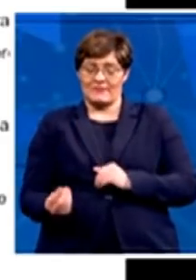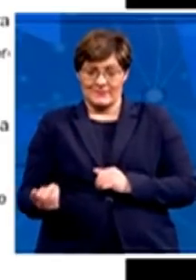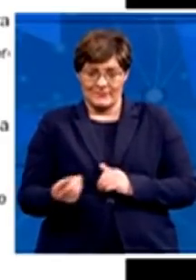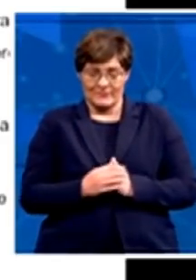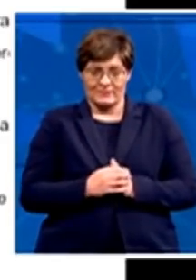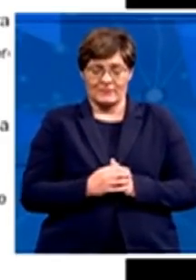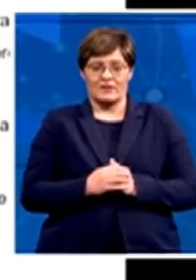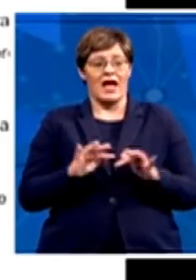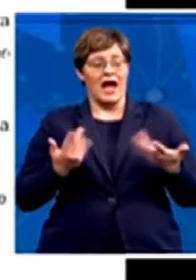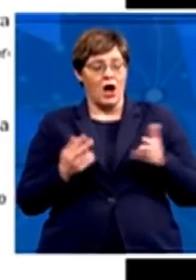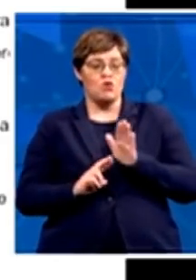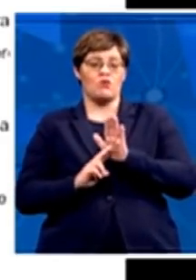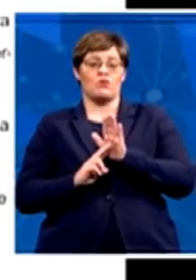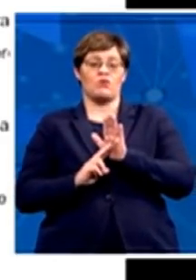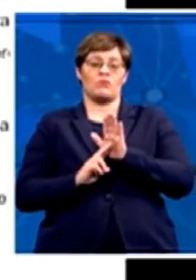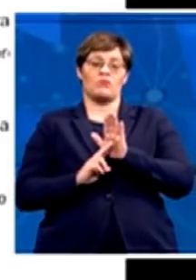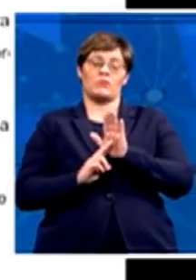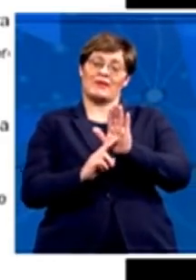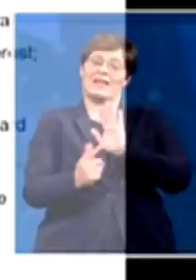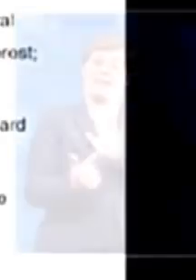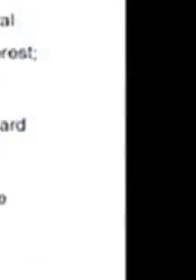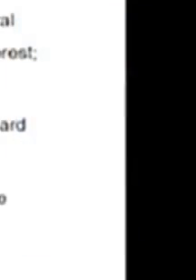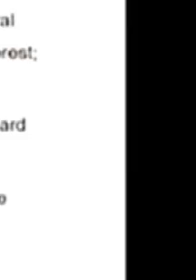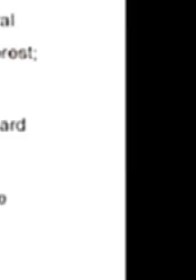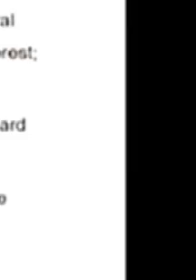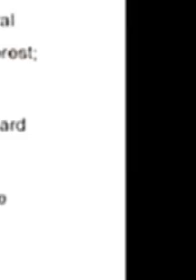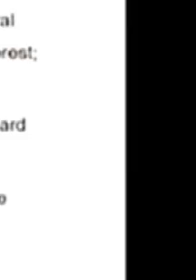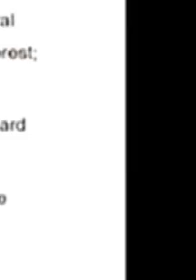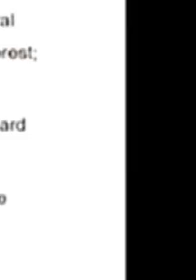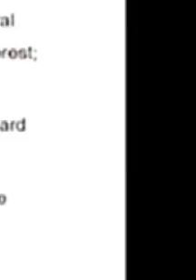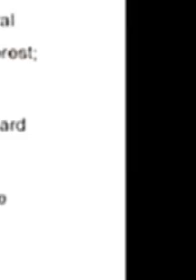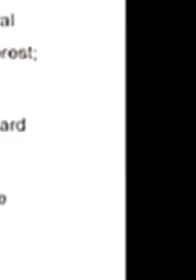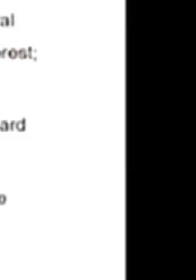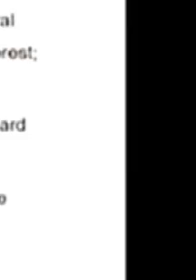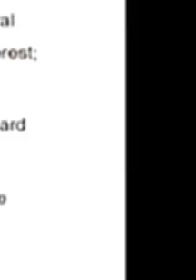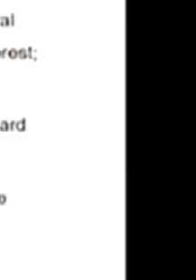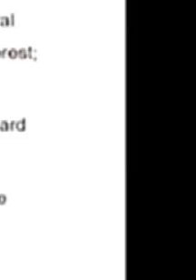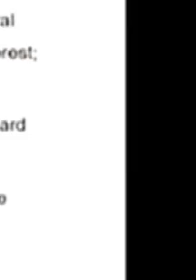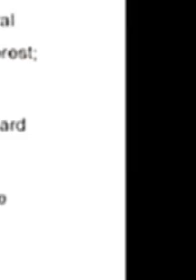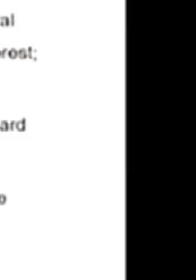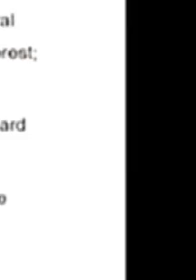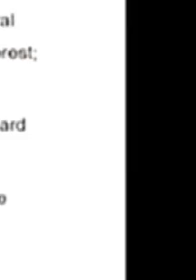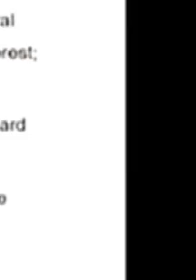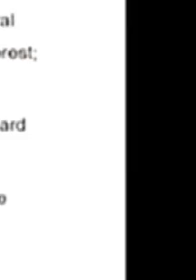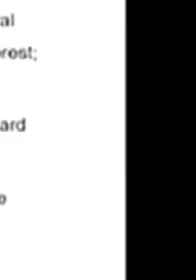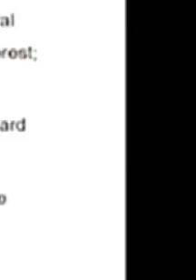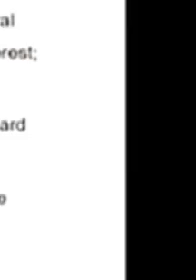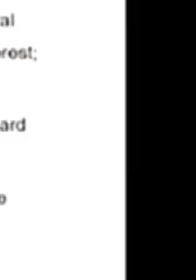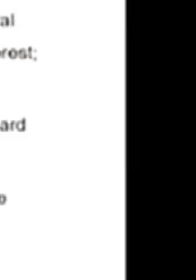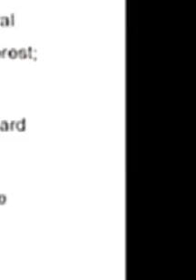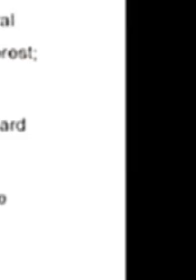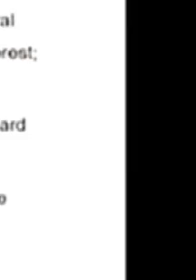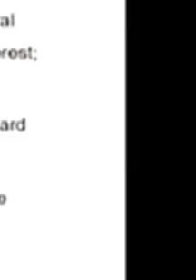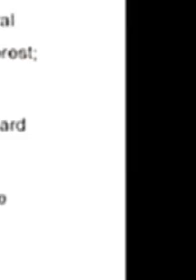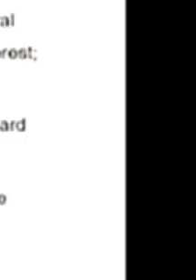to actively participate in the committee. The rule against retrospectivity. This had to do with the fact that